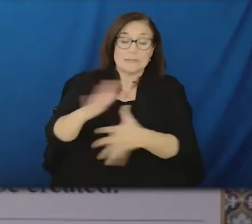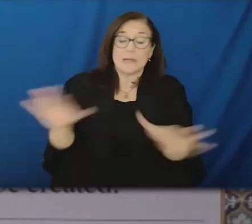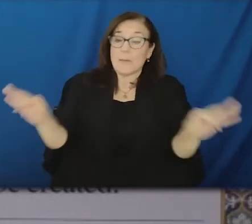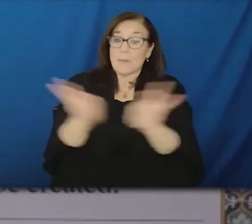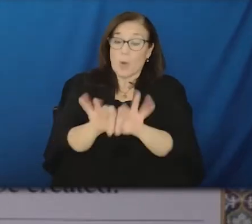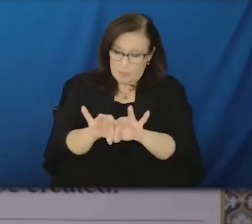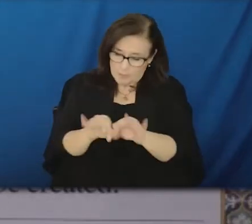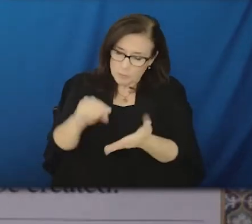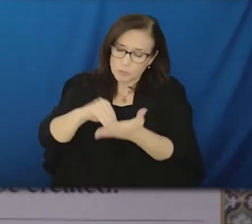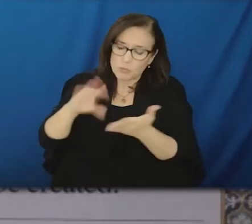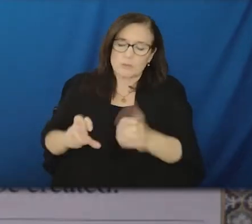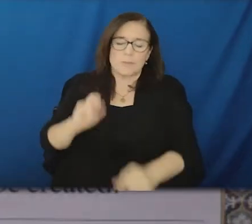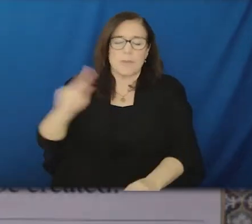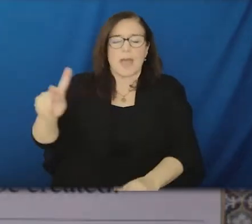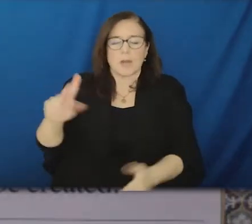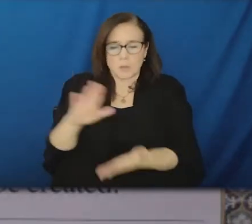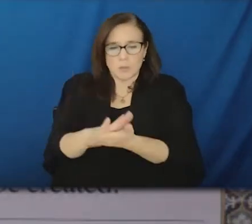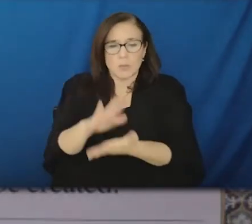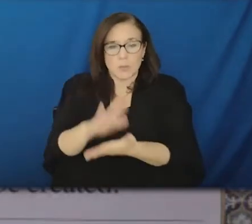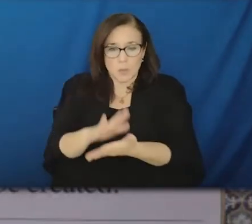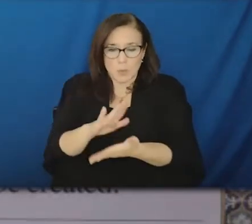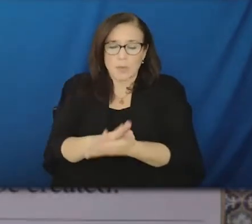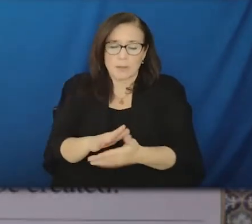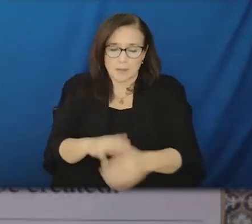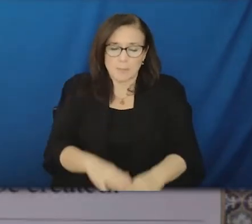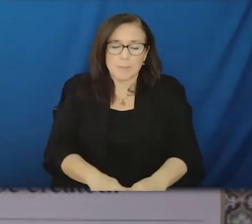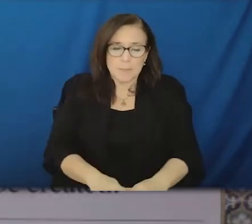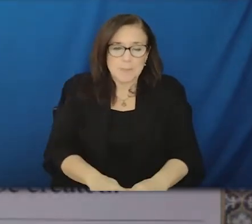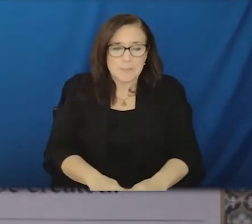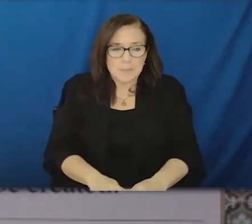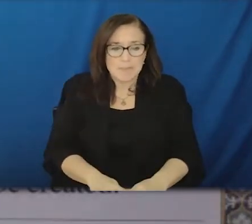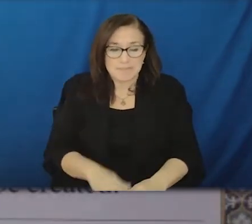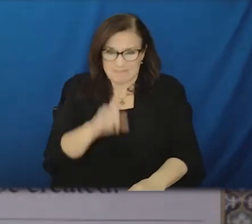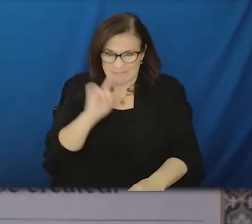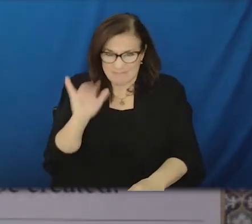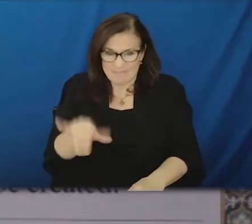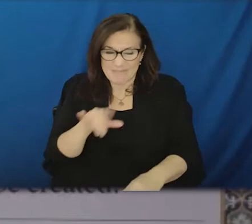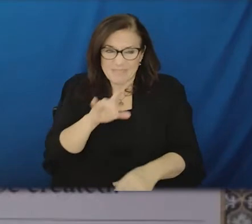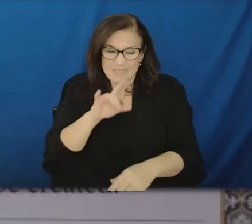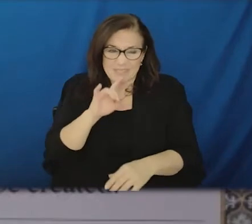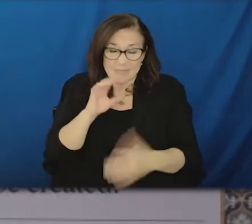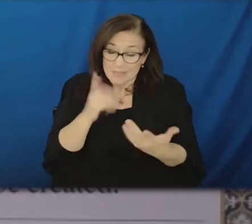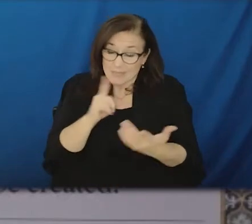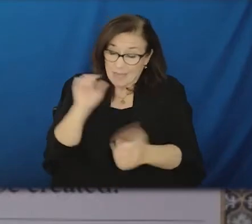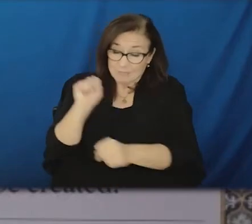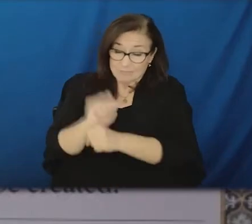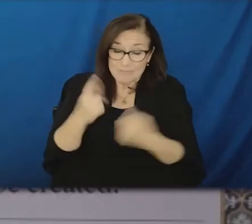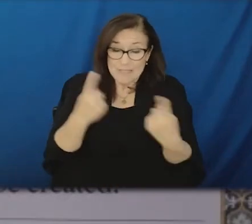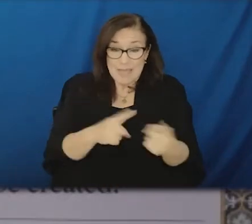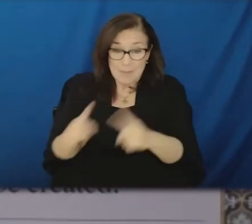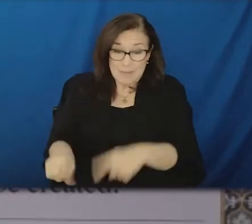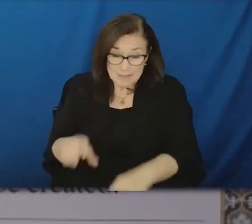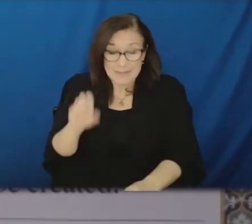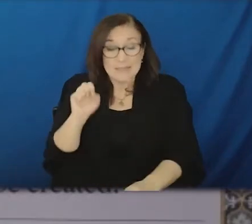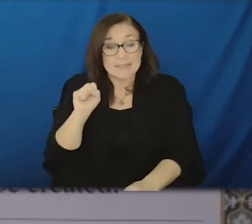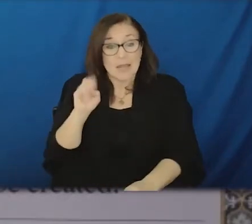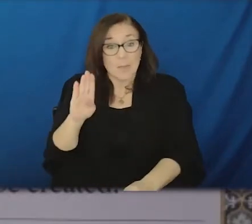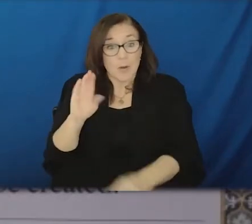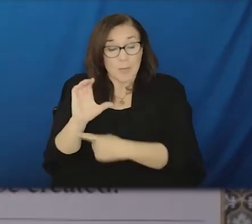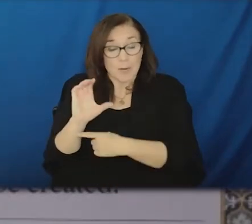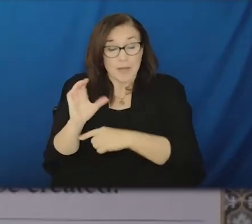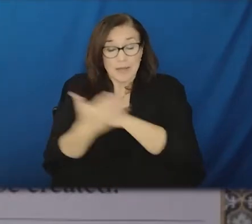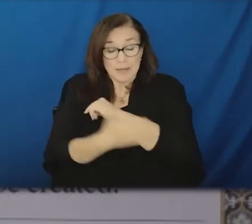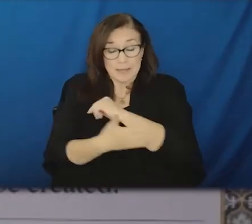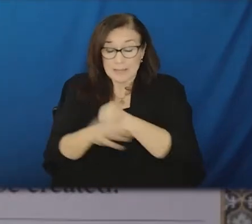in K-12 back to in-person school. It really has happened. Santa Barbara County has stepped up, and we can